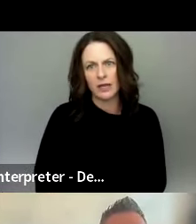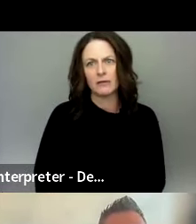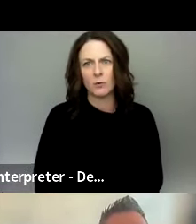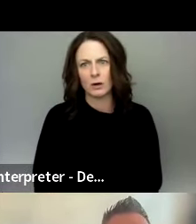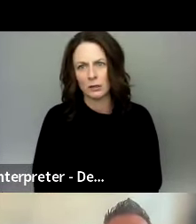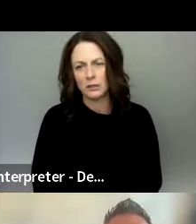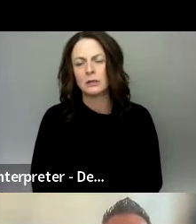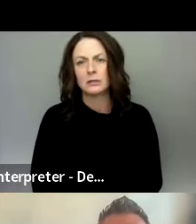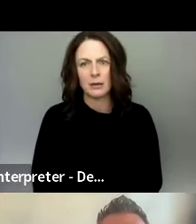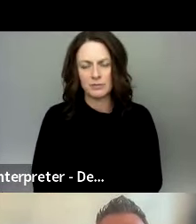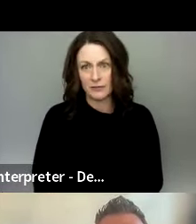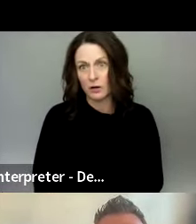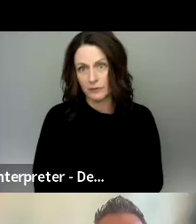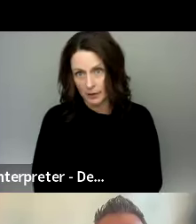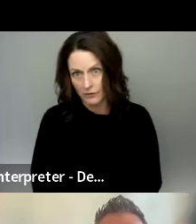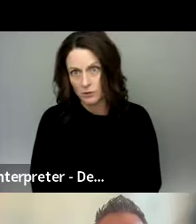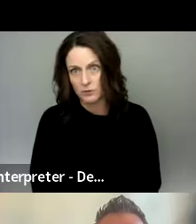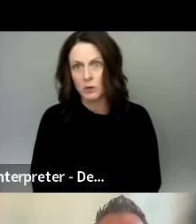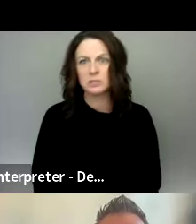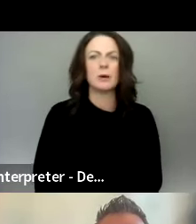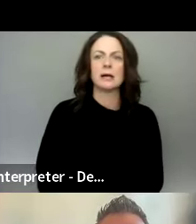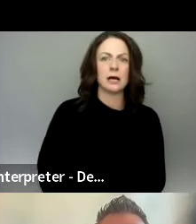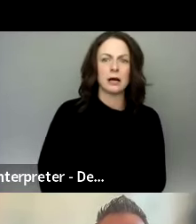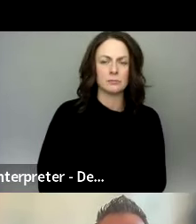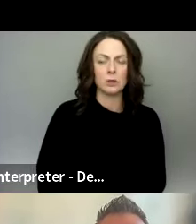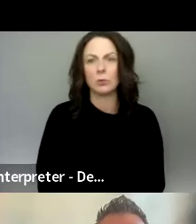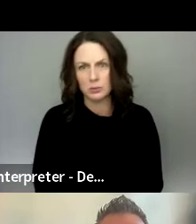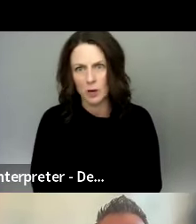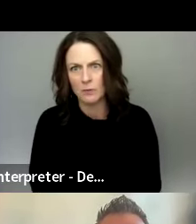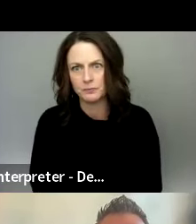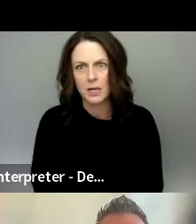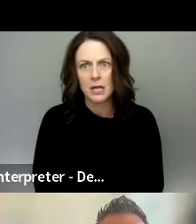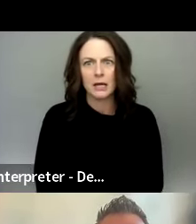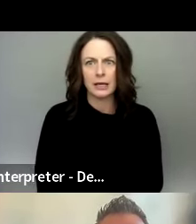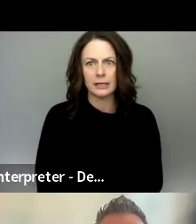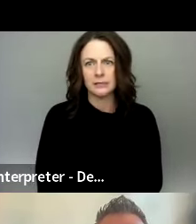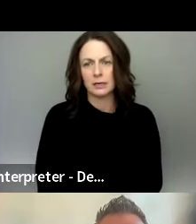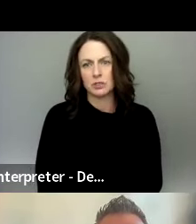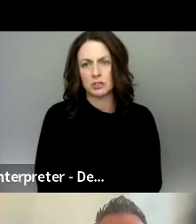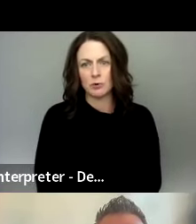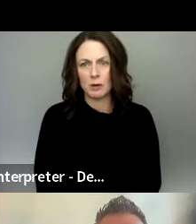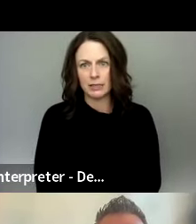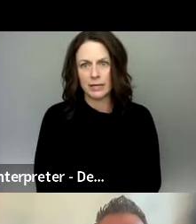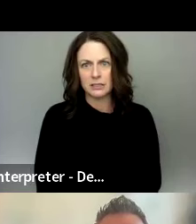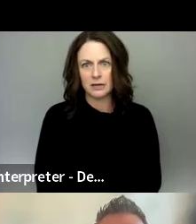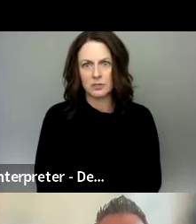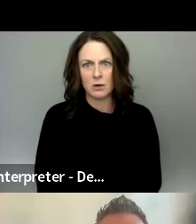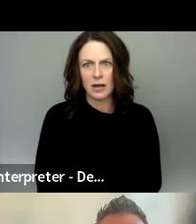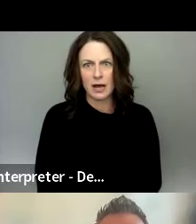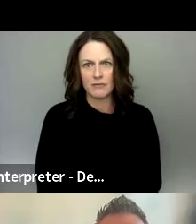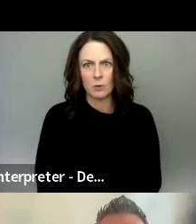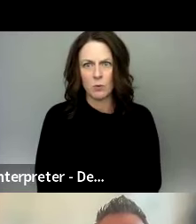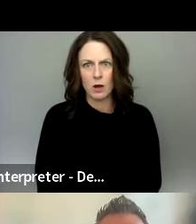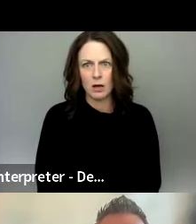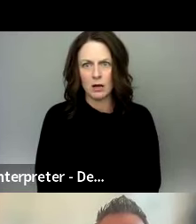kind of thing for deaf and hard of hearing folks, of course, but globally as well. And just general public kind of stuff. So